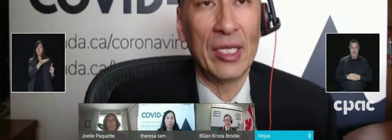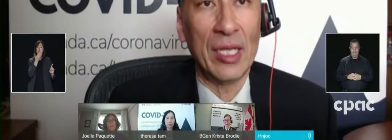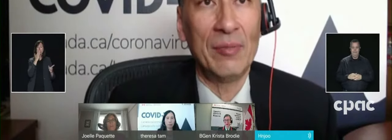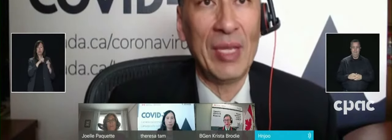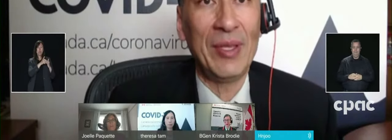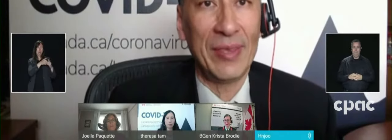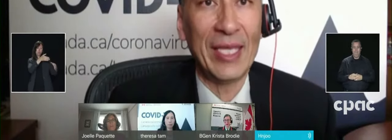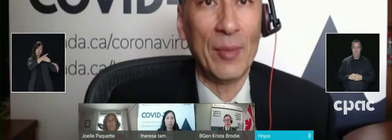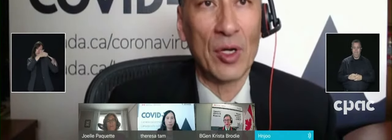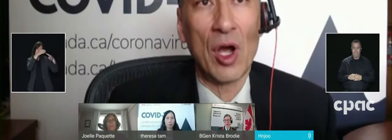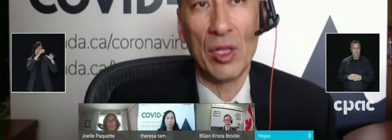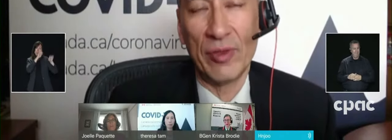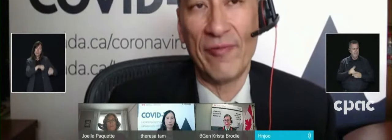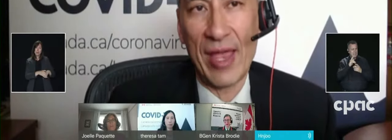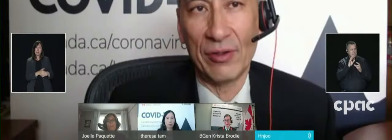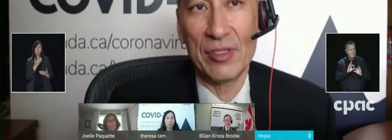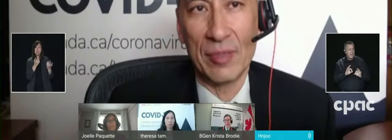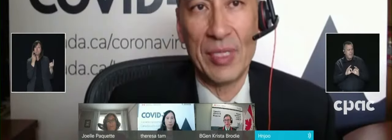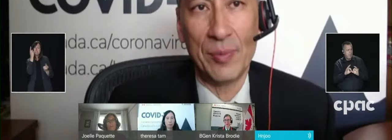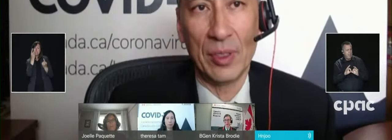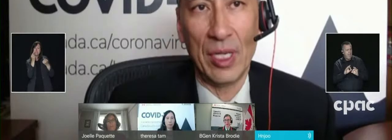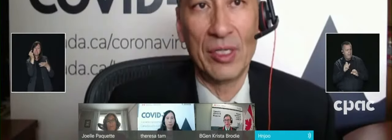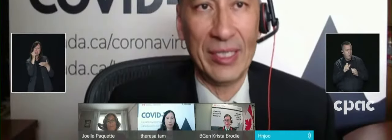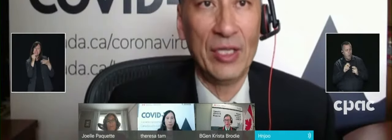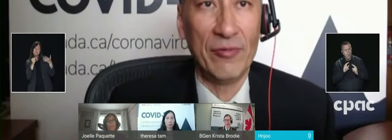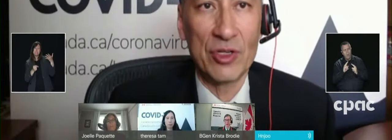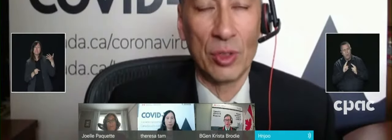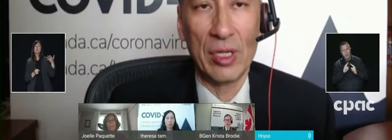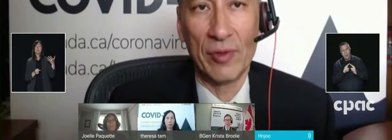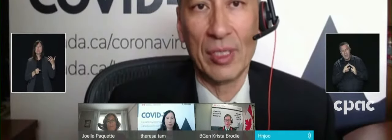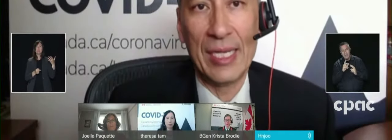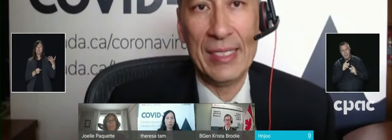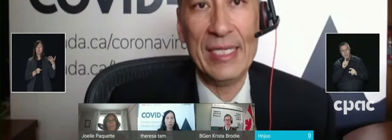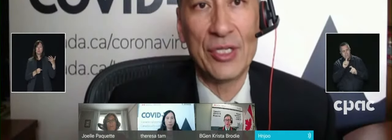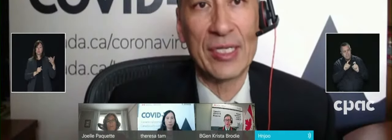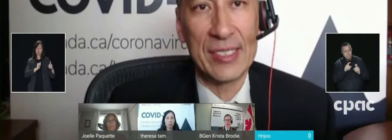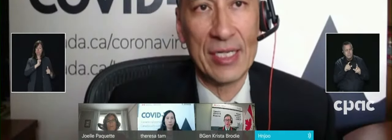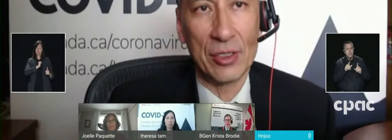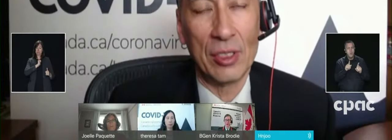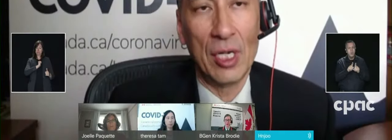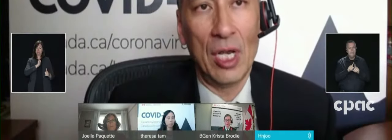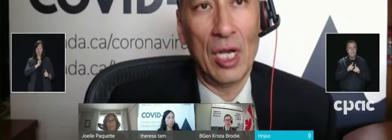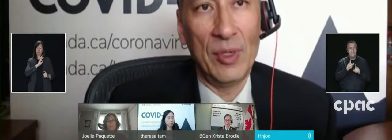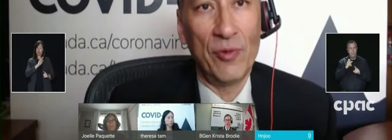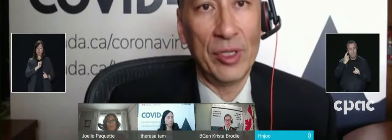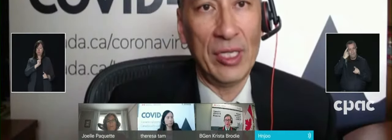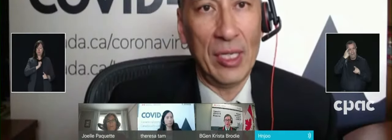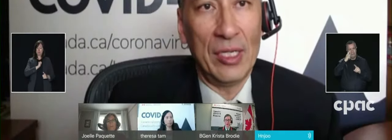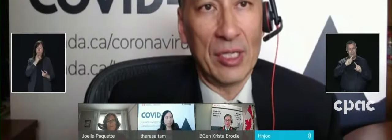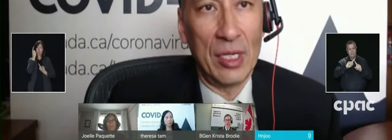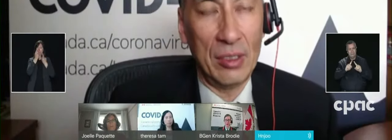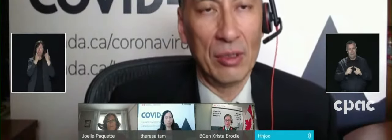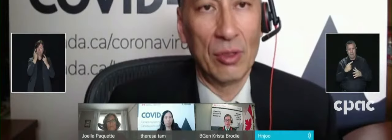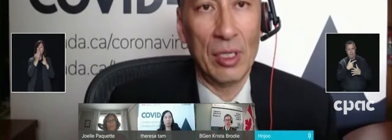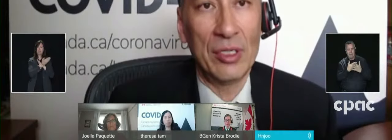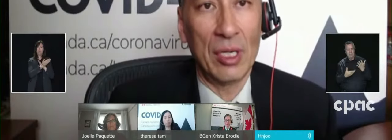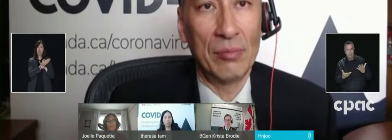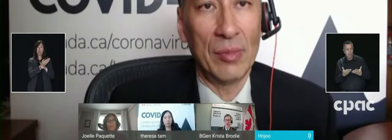and looking at and maybe thinking about all of the factors that people at an individual level need to consider before they